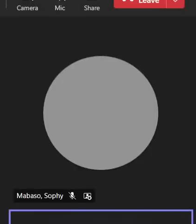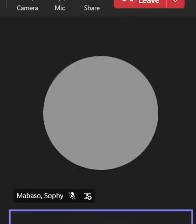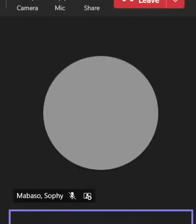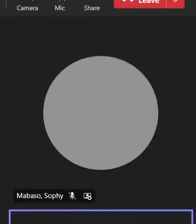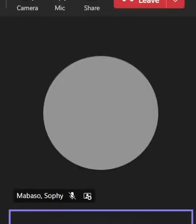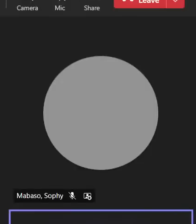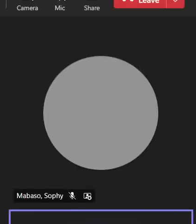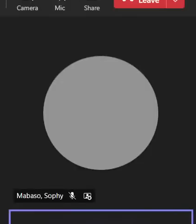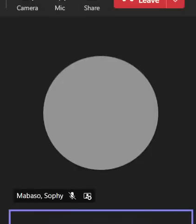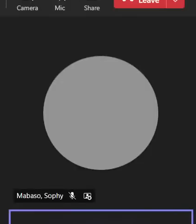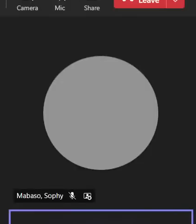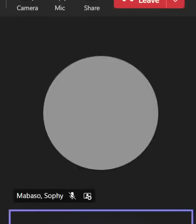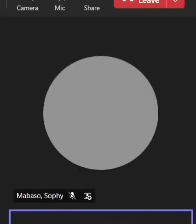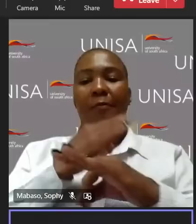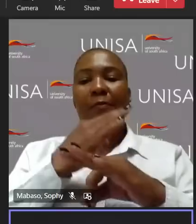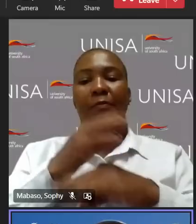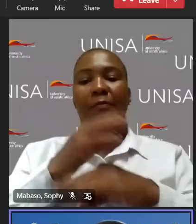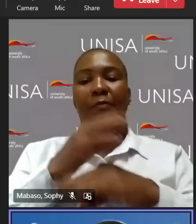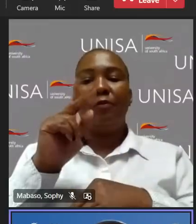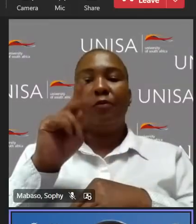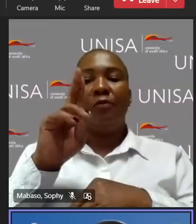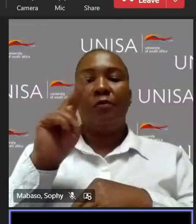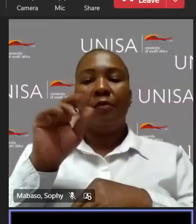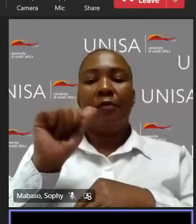you, Nkuna.